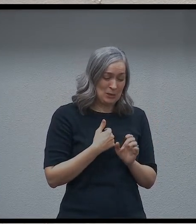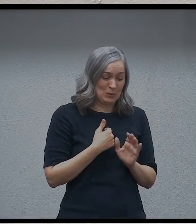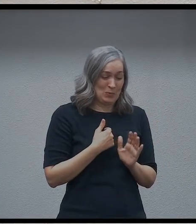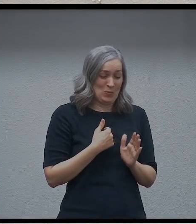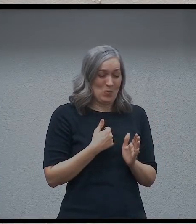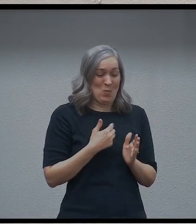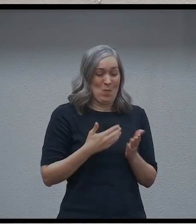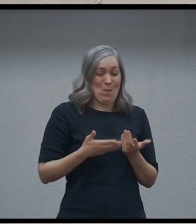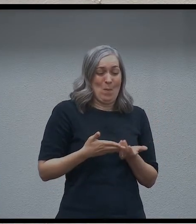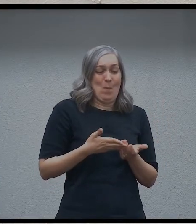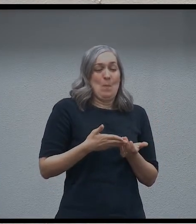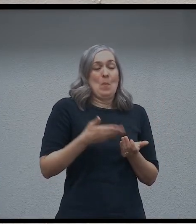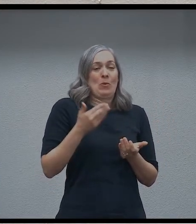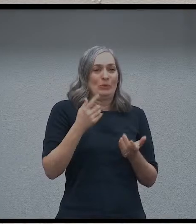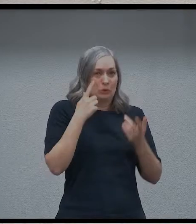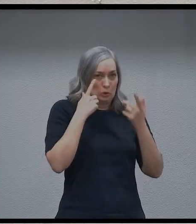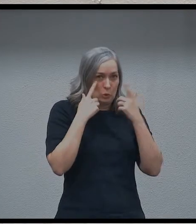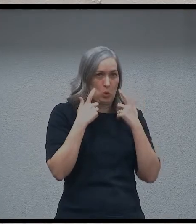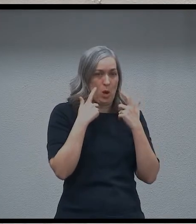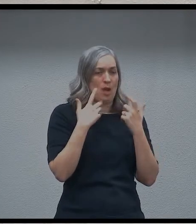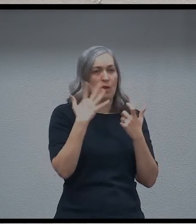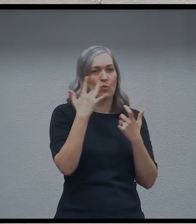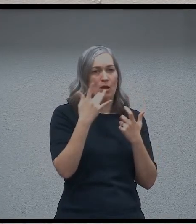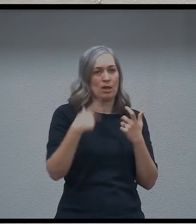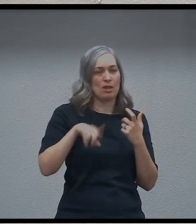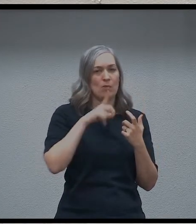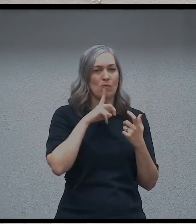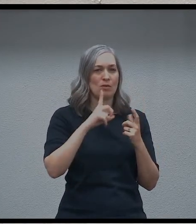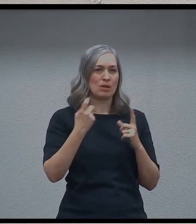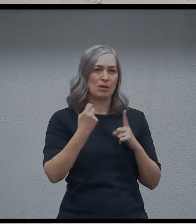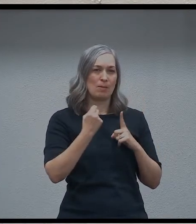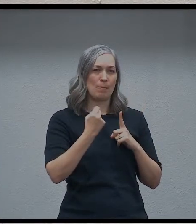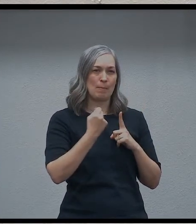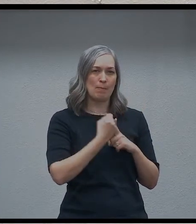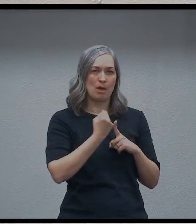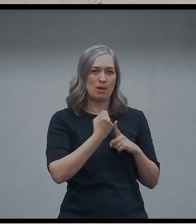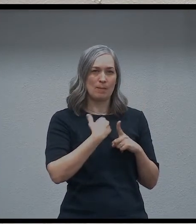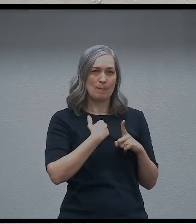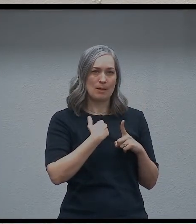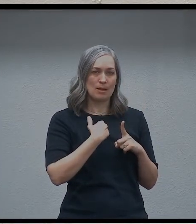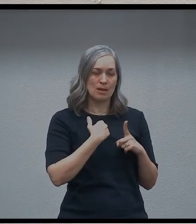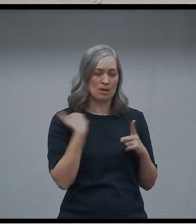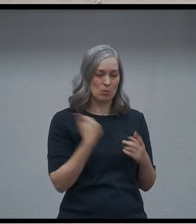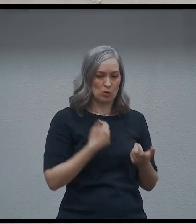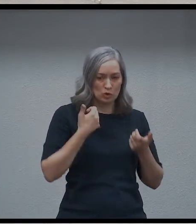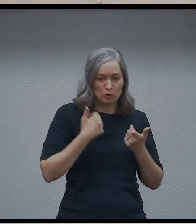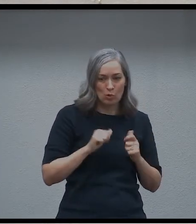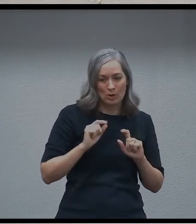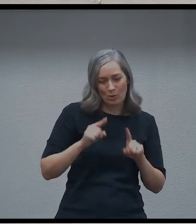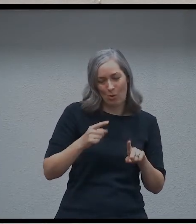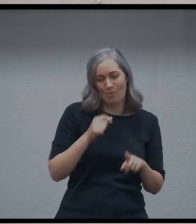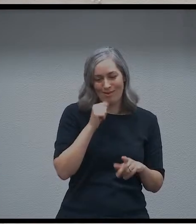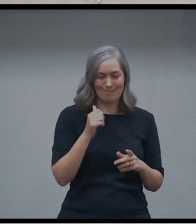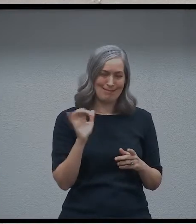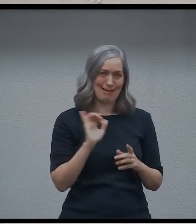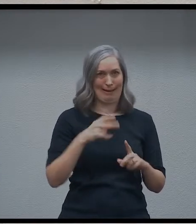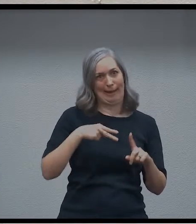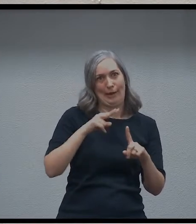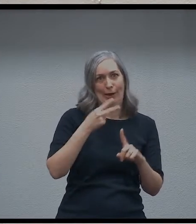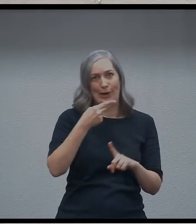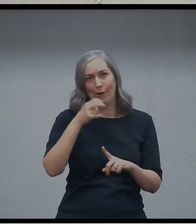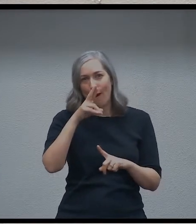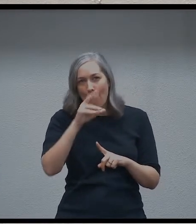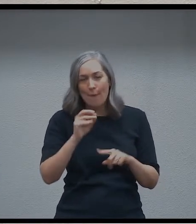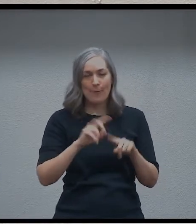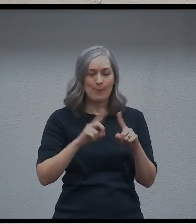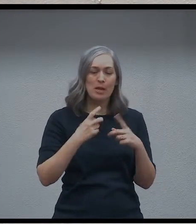how impactful those kids were to me. It's like, yeah, we're trying to like go and like we're not trying to be heroes, but we're trying to make it somewhat